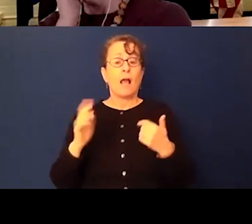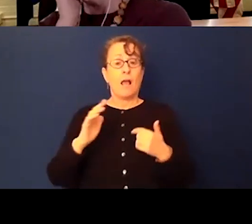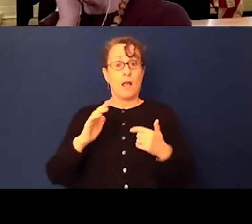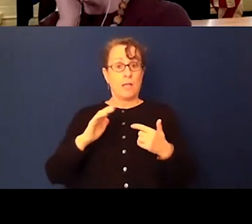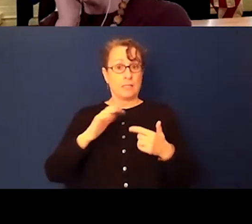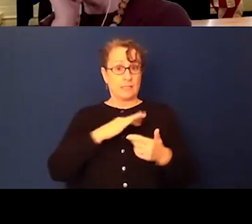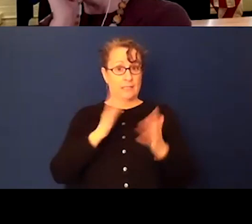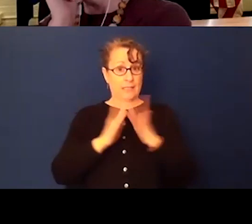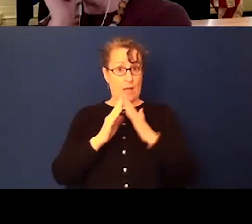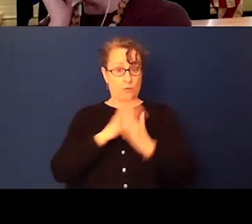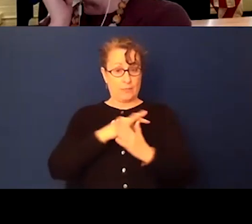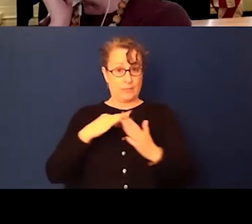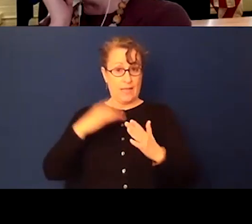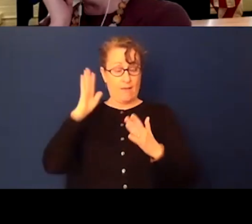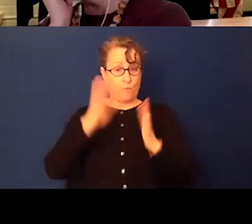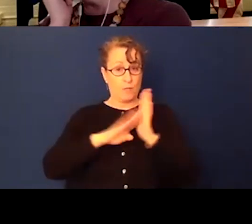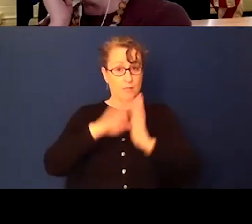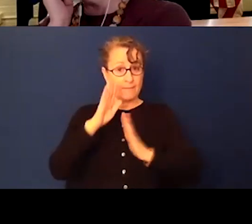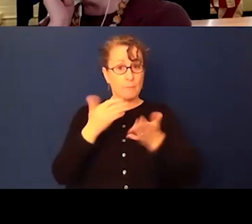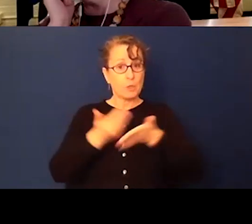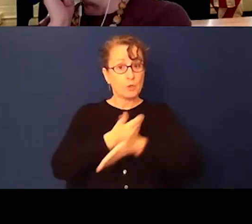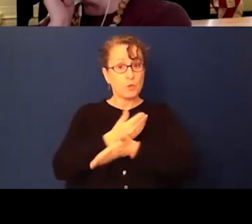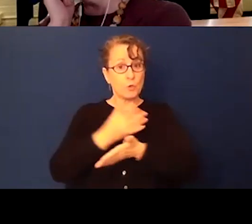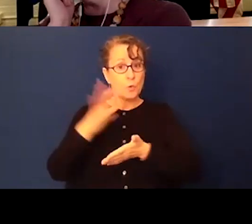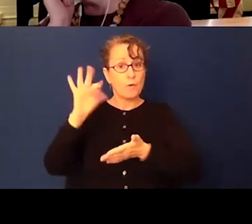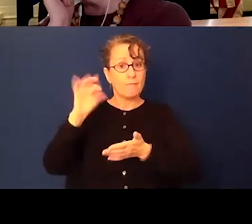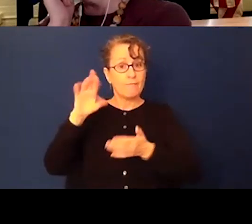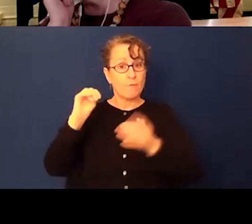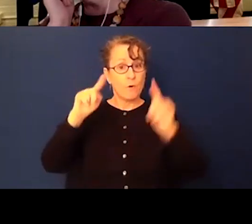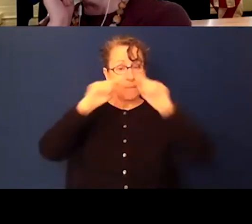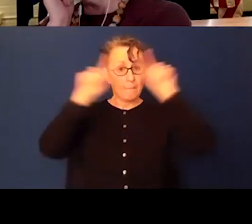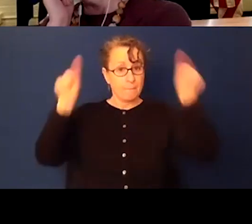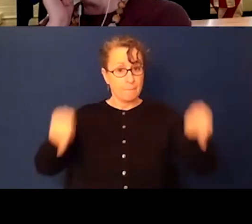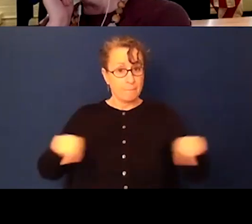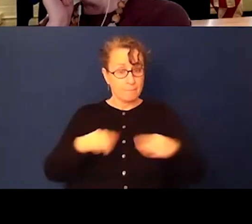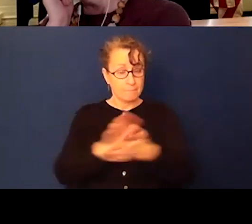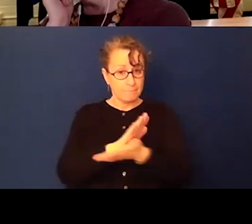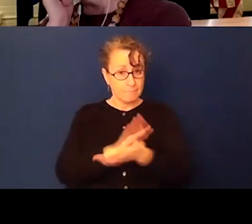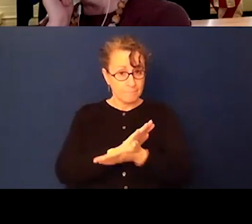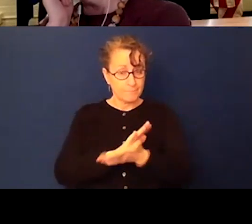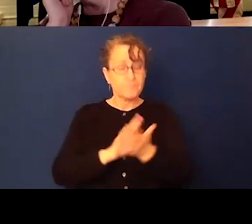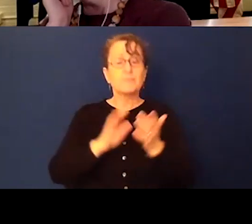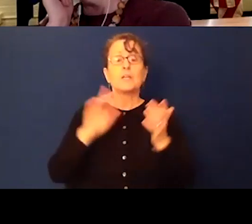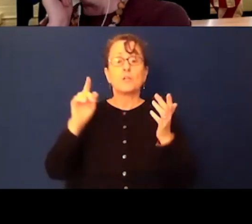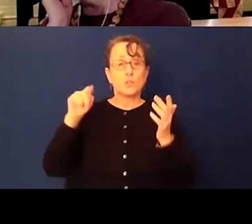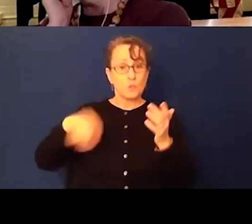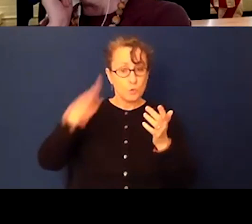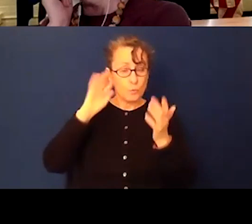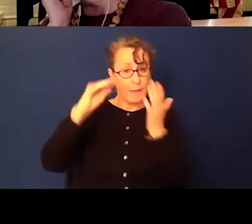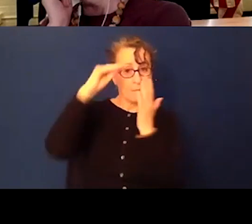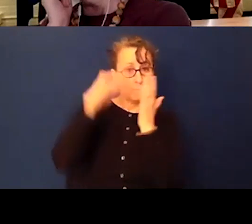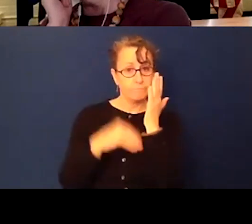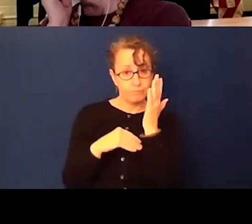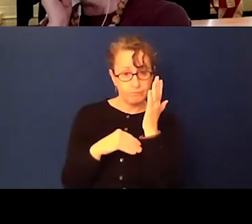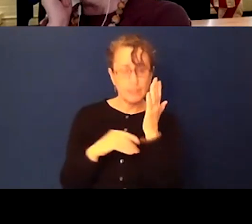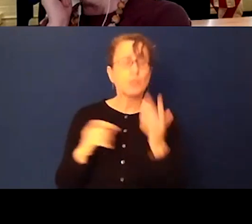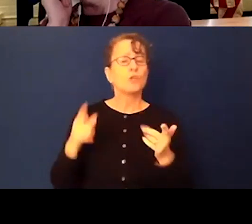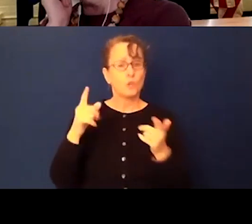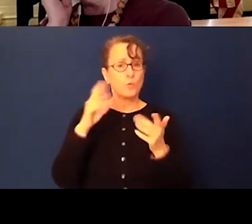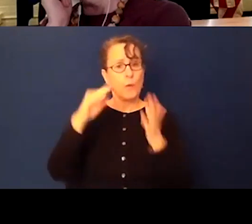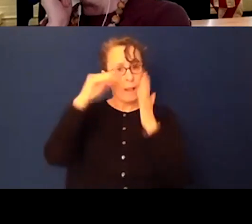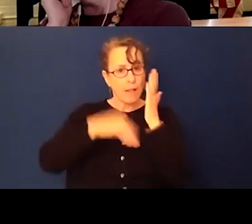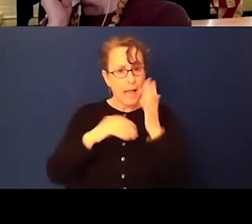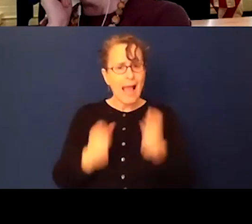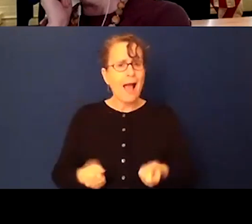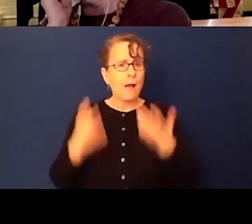and it'll be something that you each can just fill out once a month to submit to sign. You'll tell us what you spent on dependent care